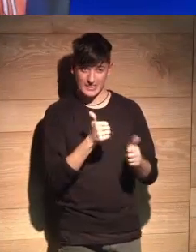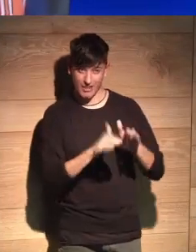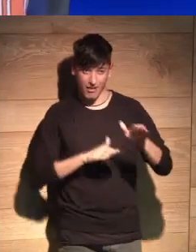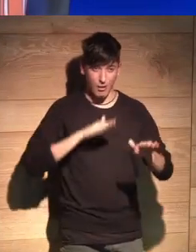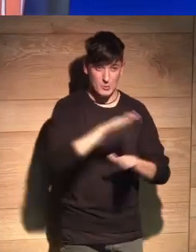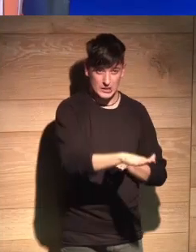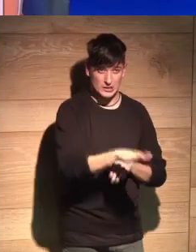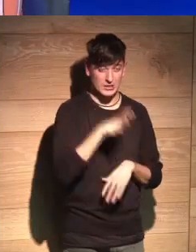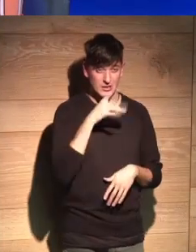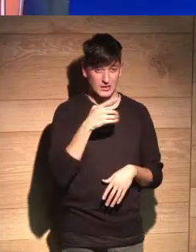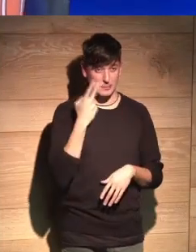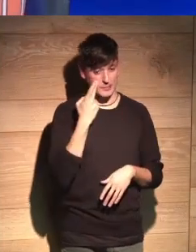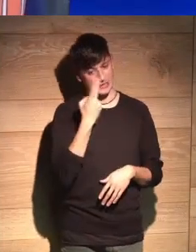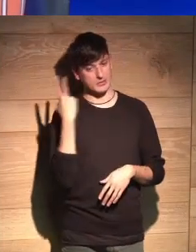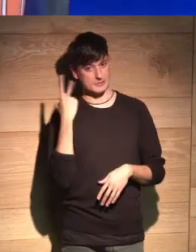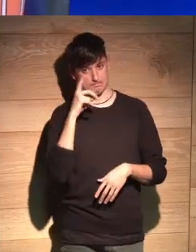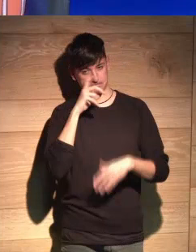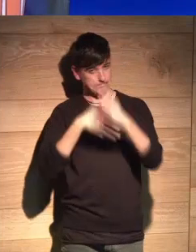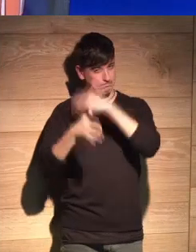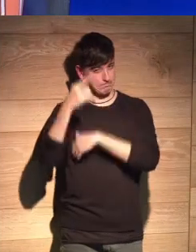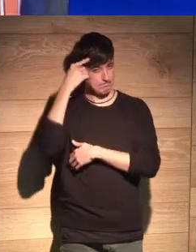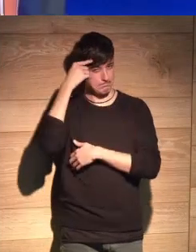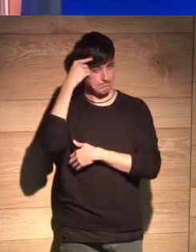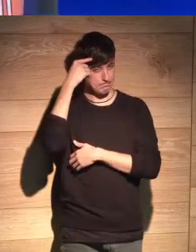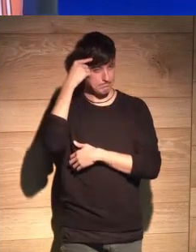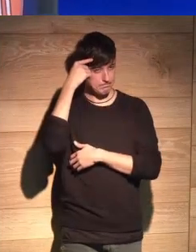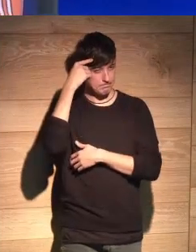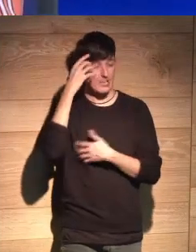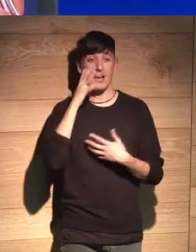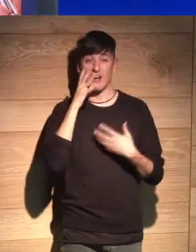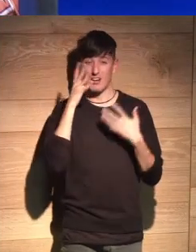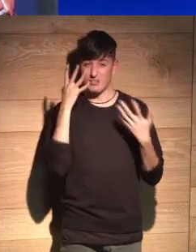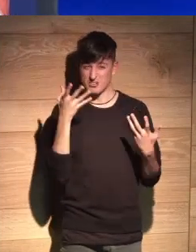what made me make this first step. And looking back, now